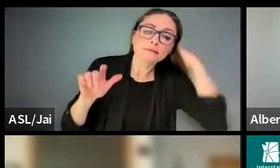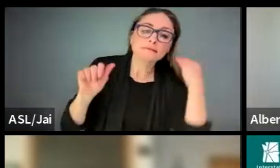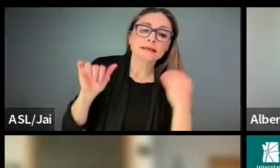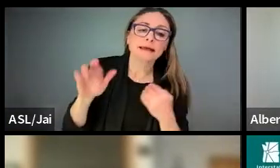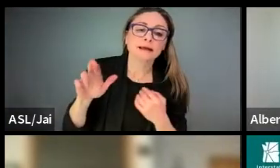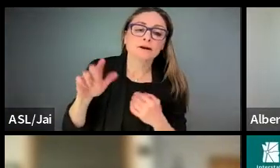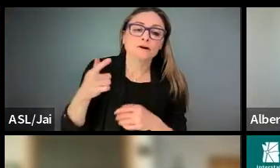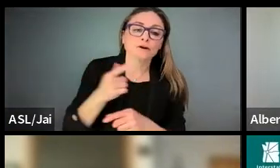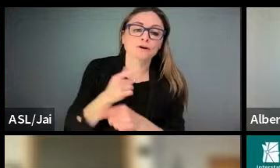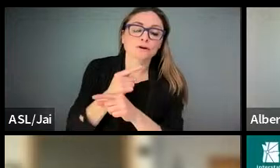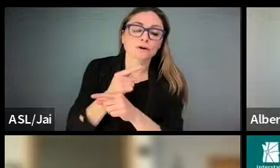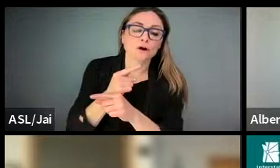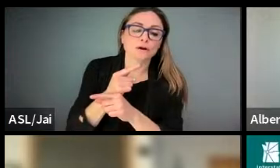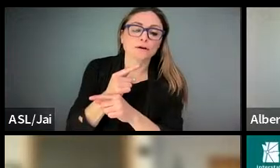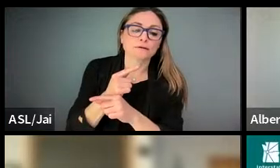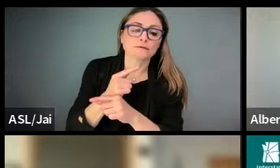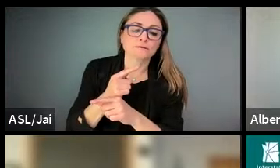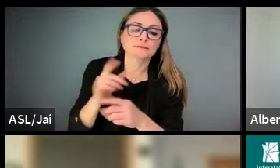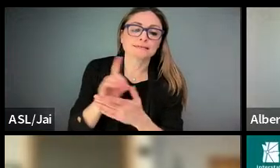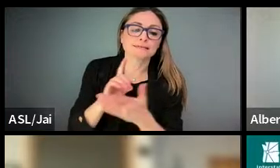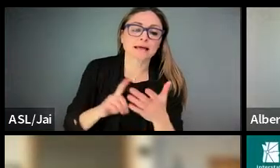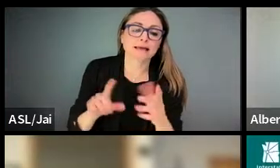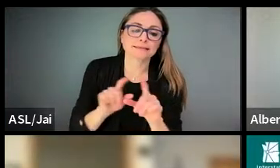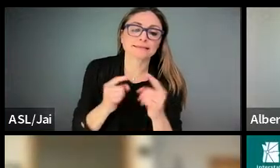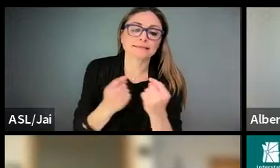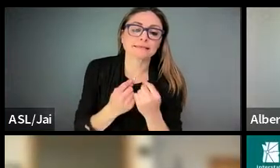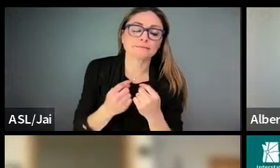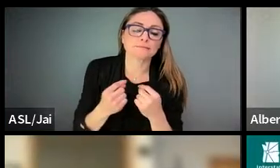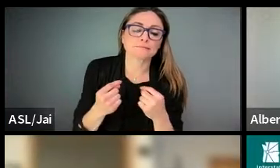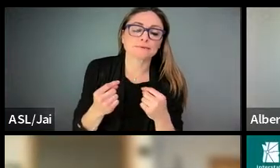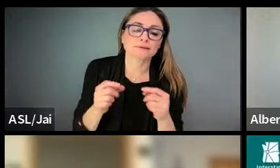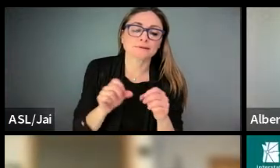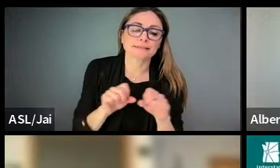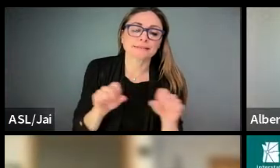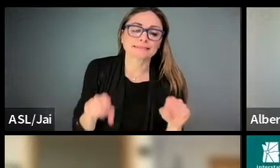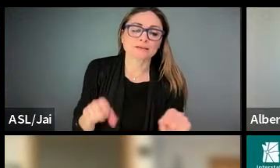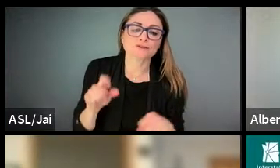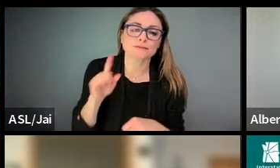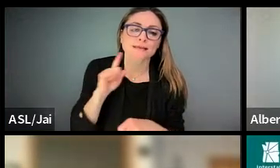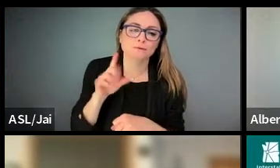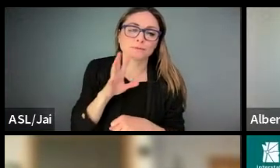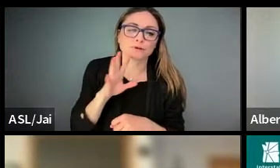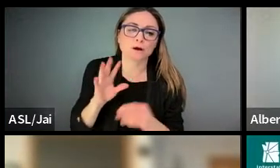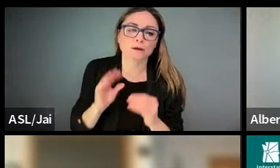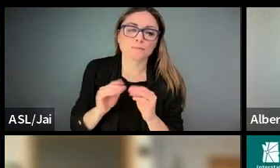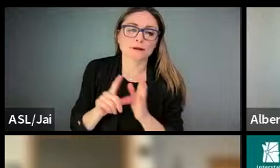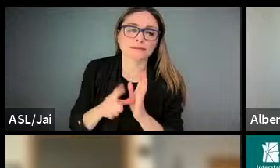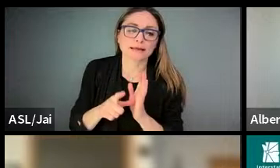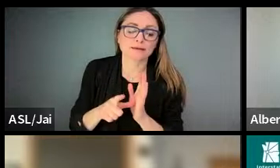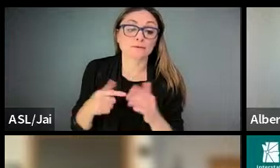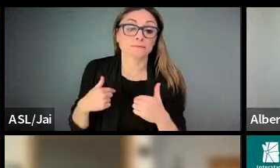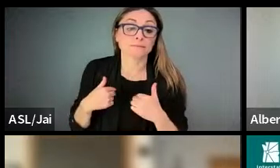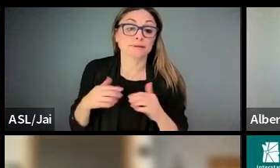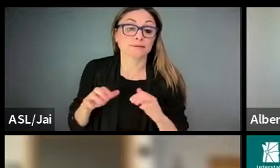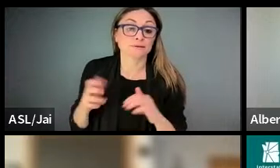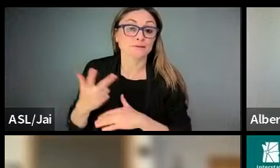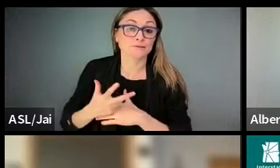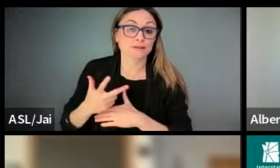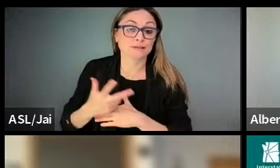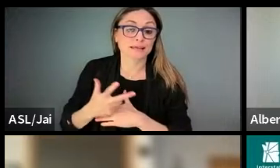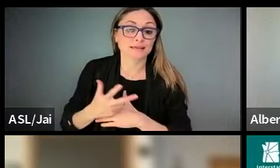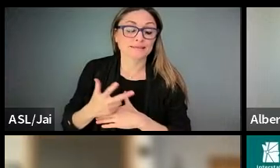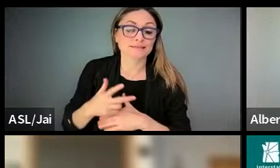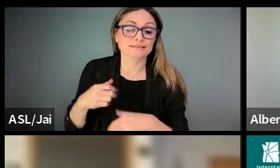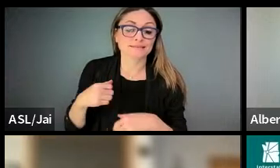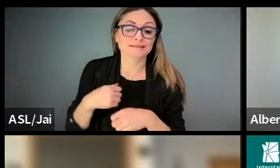team for stations, and I'll be talking a little bit later. And what I've done is I'm 3 days into making a full